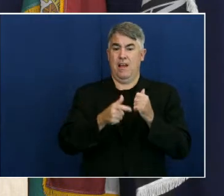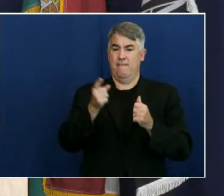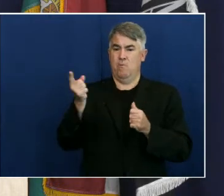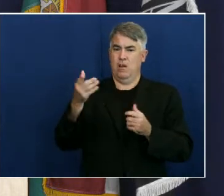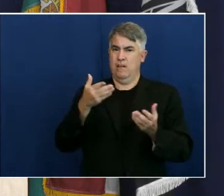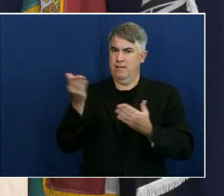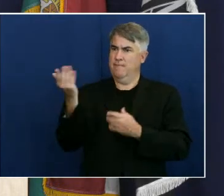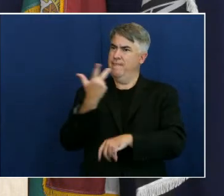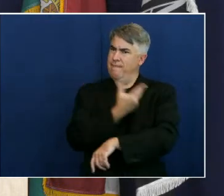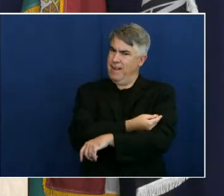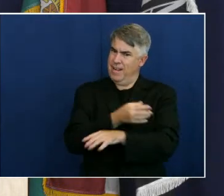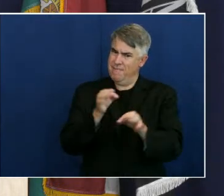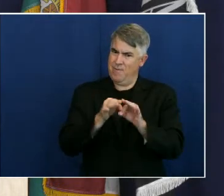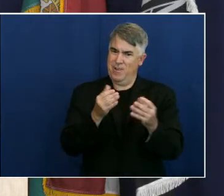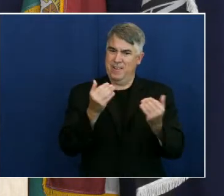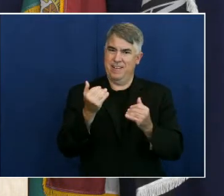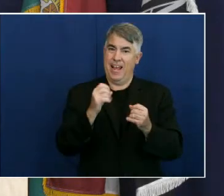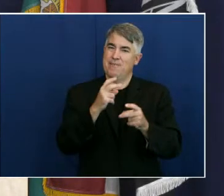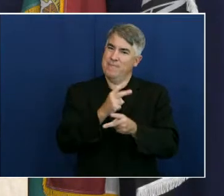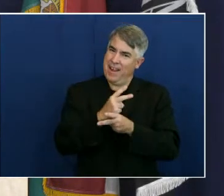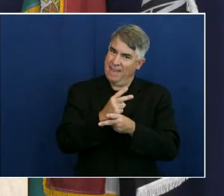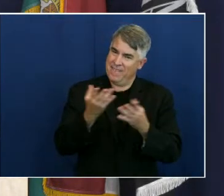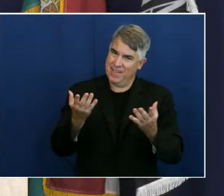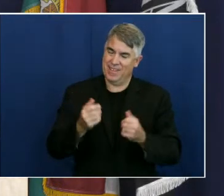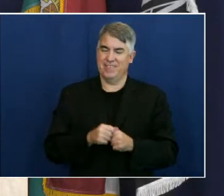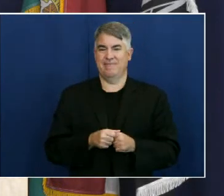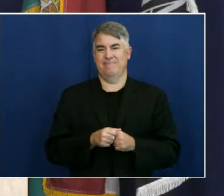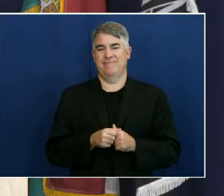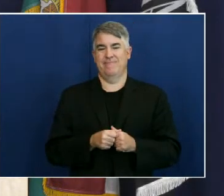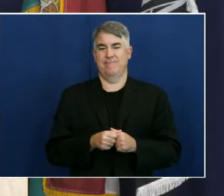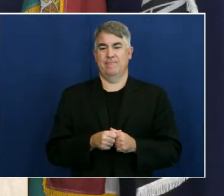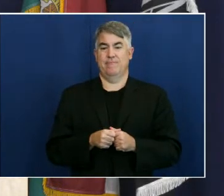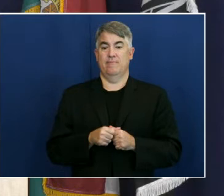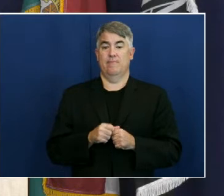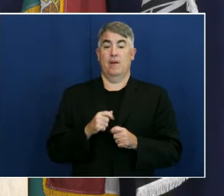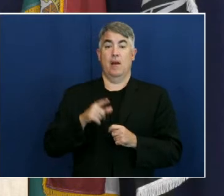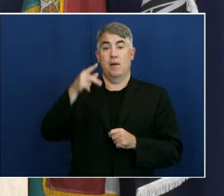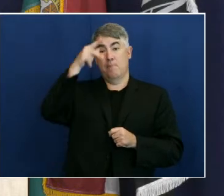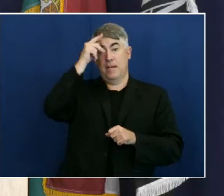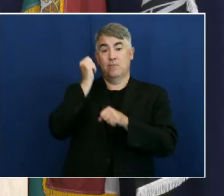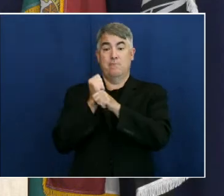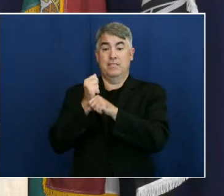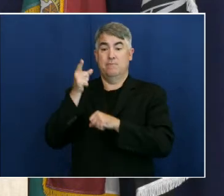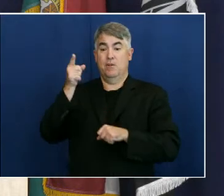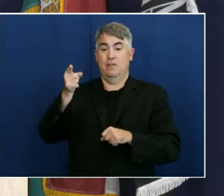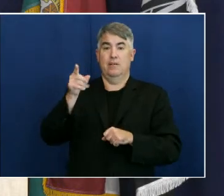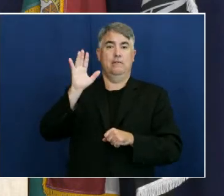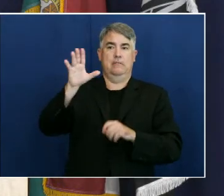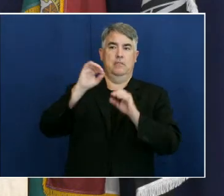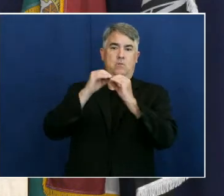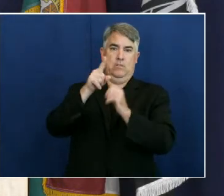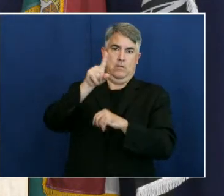vaccinated, be careful, and for any comment as it relates to the Padres situation, we'd have to refer you to the Padres.